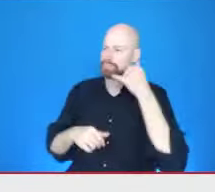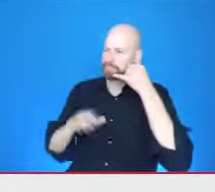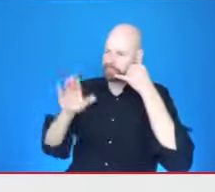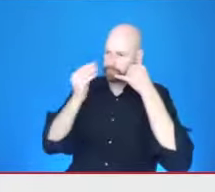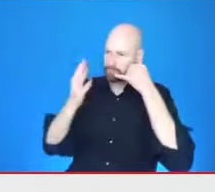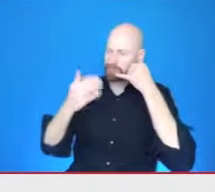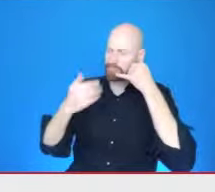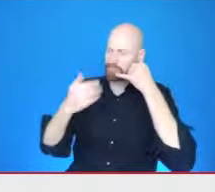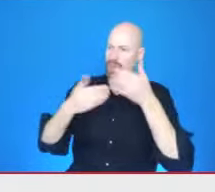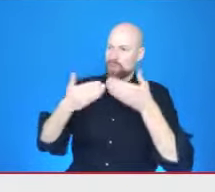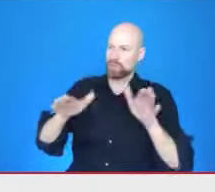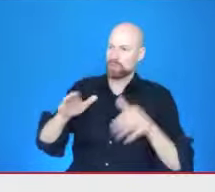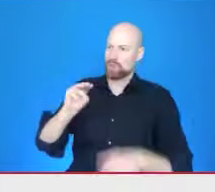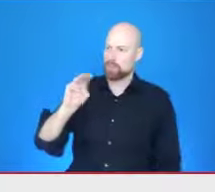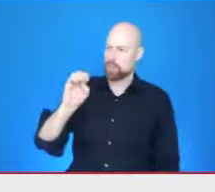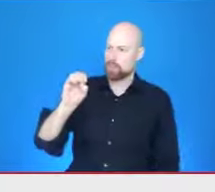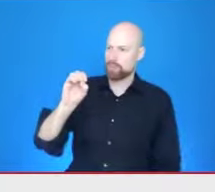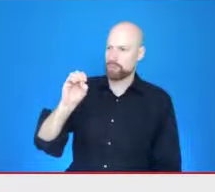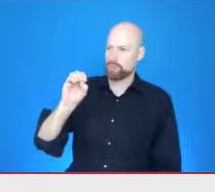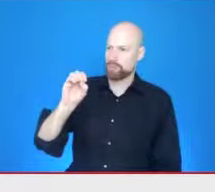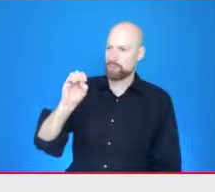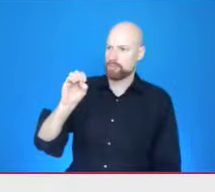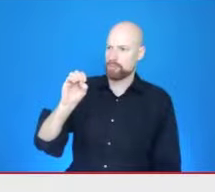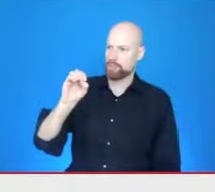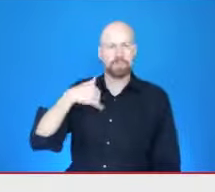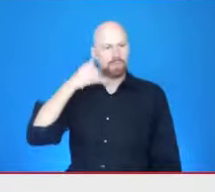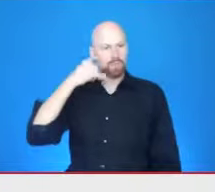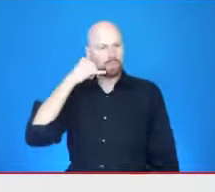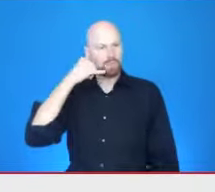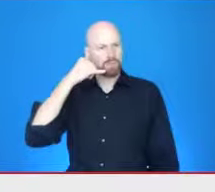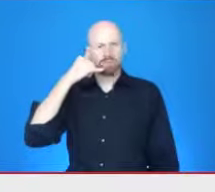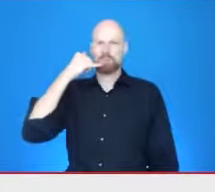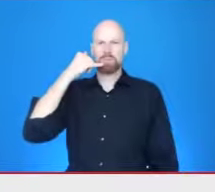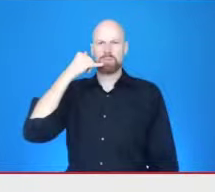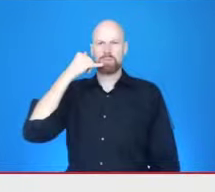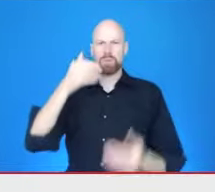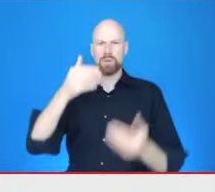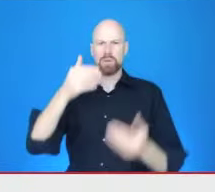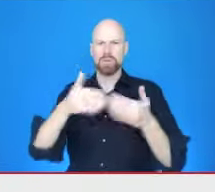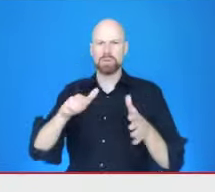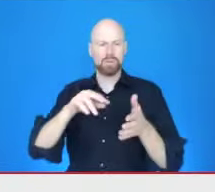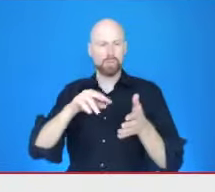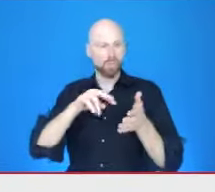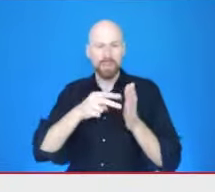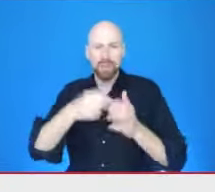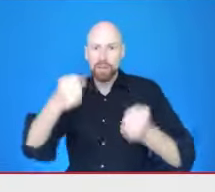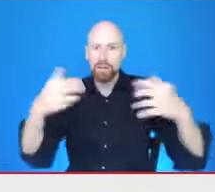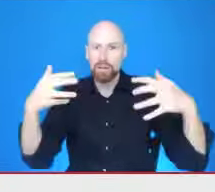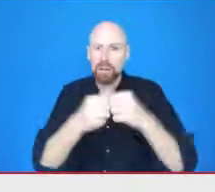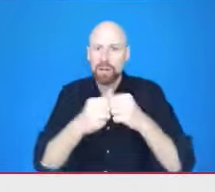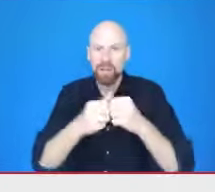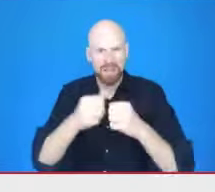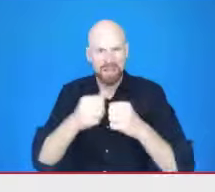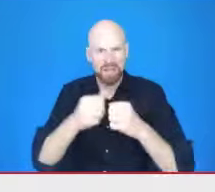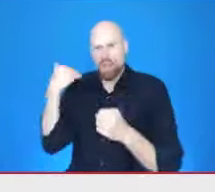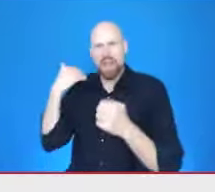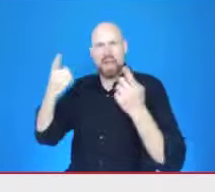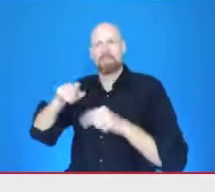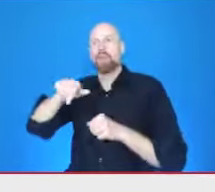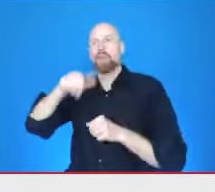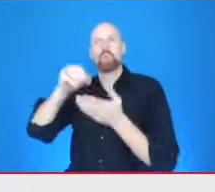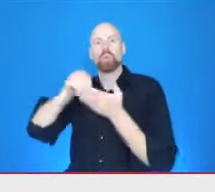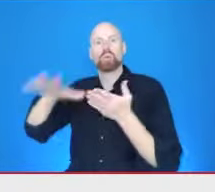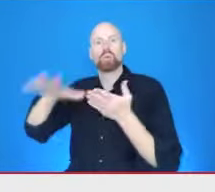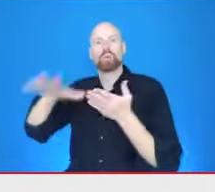If I had been brave, I would have shaved my head bald and raw, but I only cut it to my shoulders. That week remains a haze,